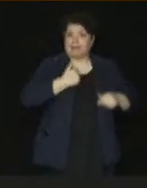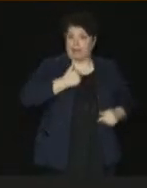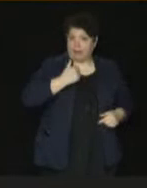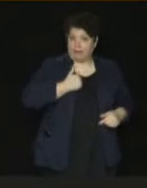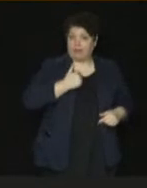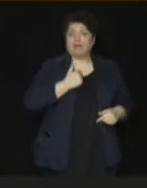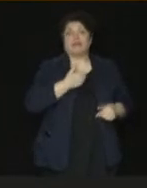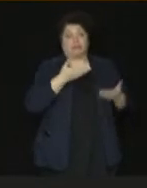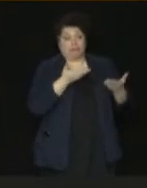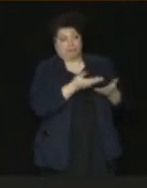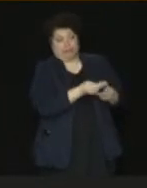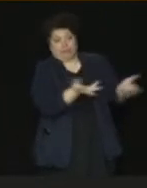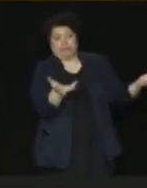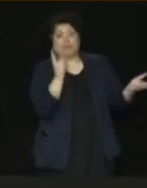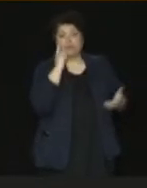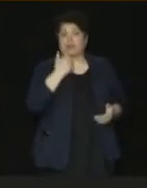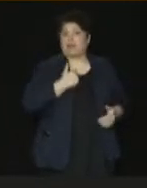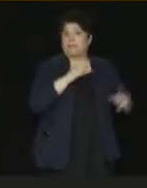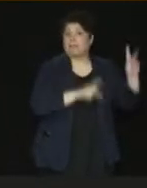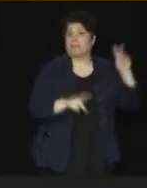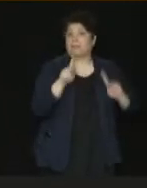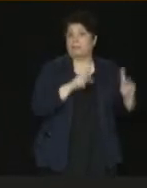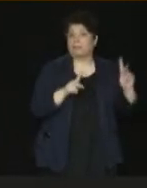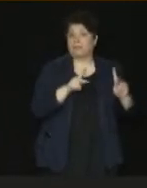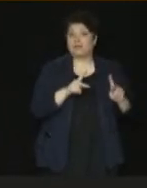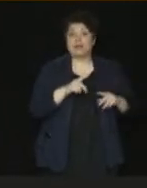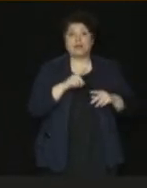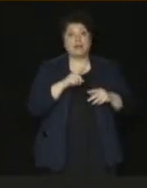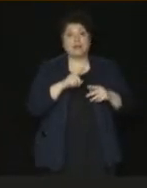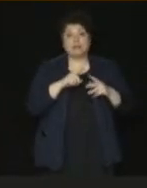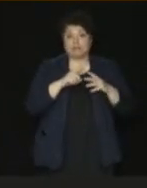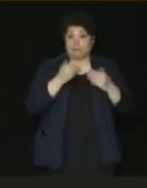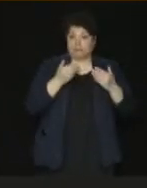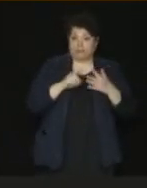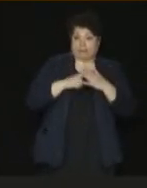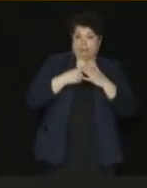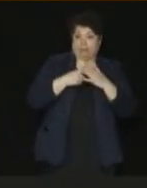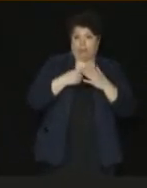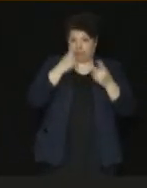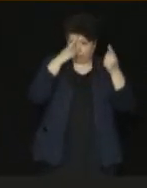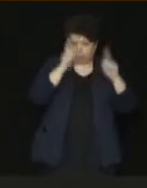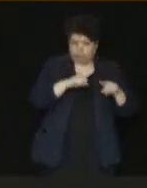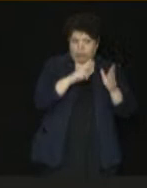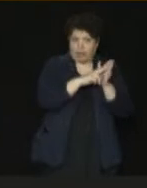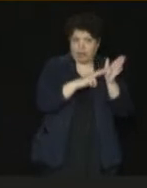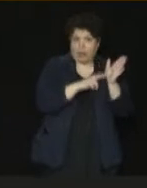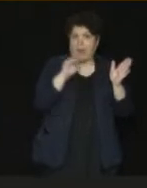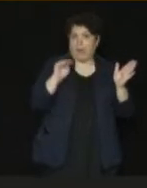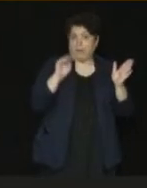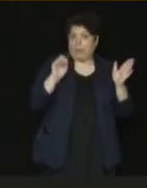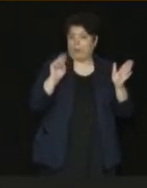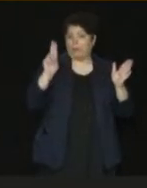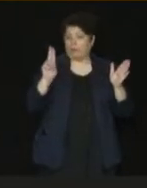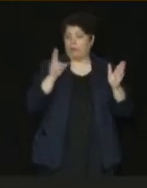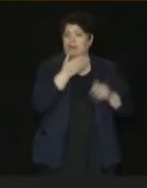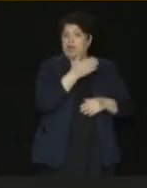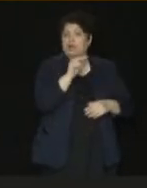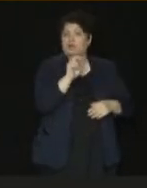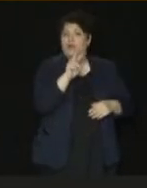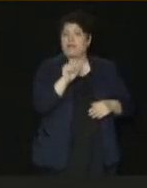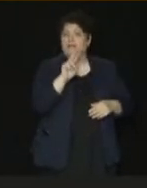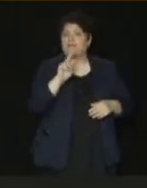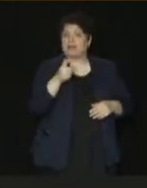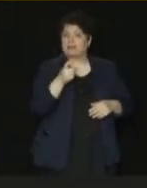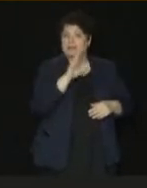Canadians. To begin with, we've signed a memorandum of understanding with Novavax to produce their COVID-19 vaccines